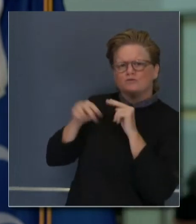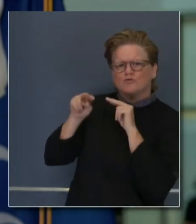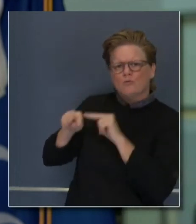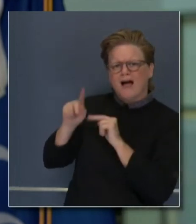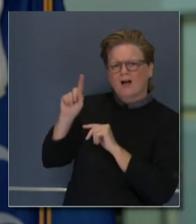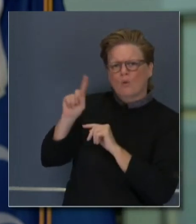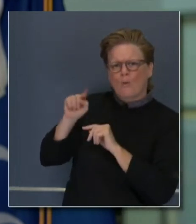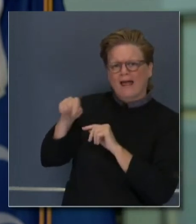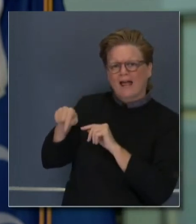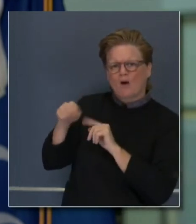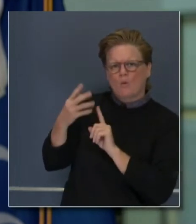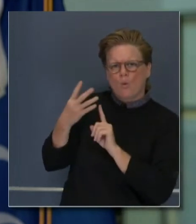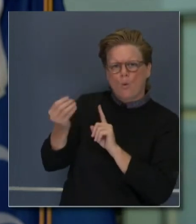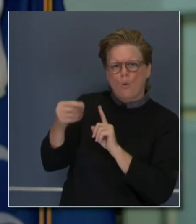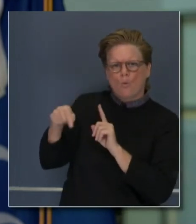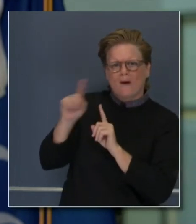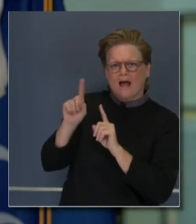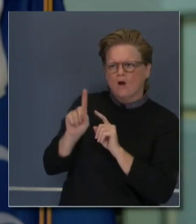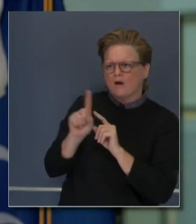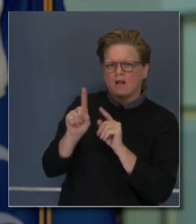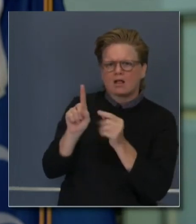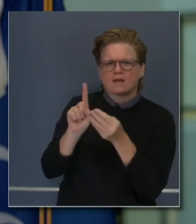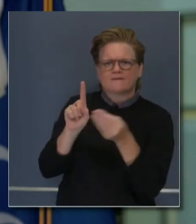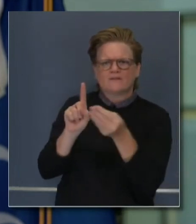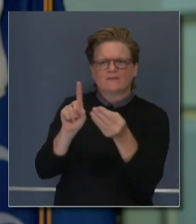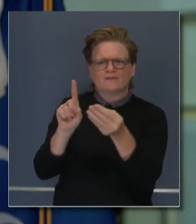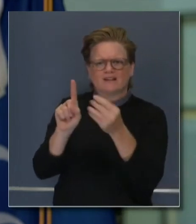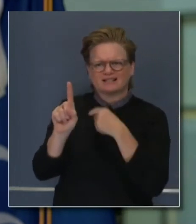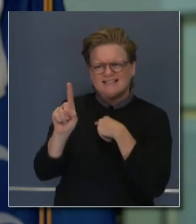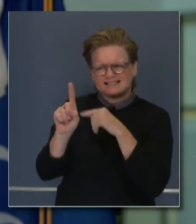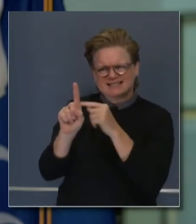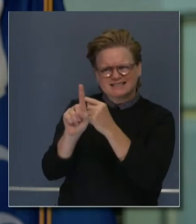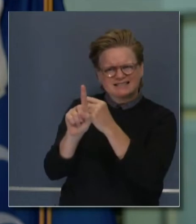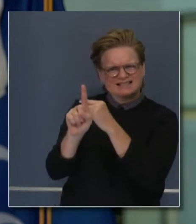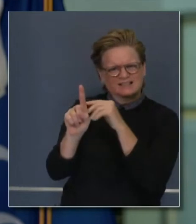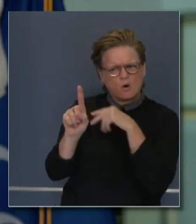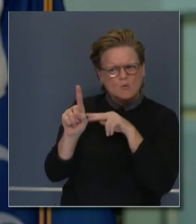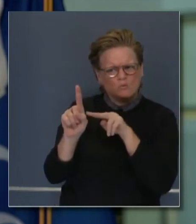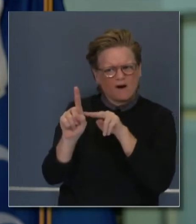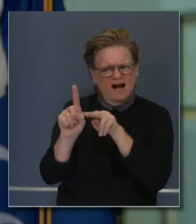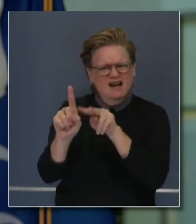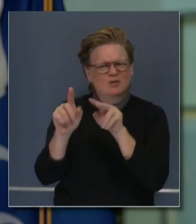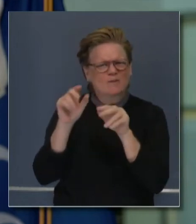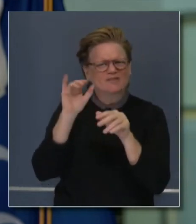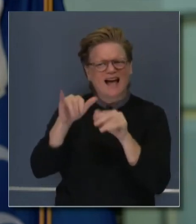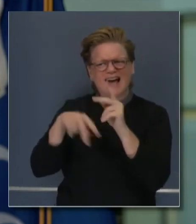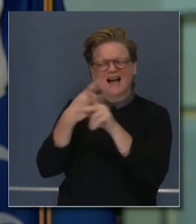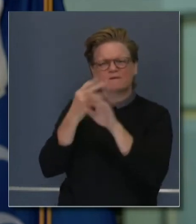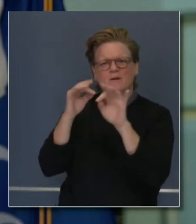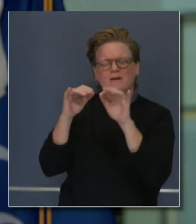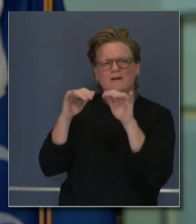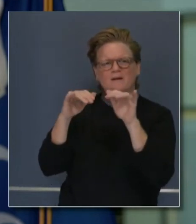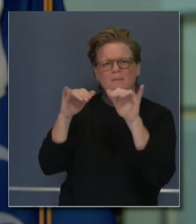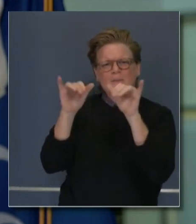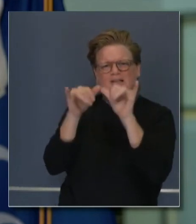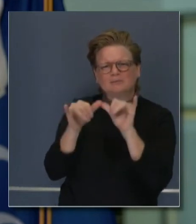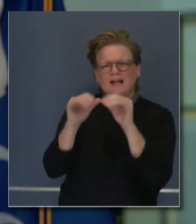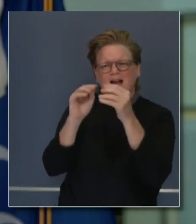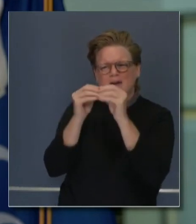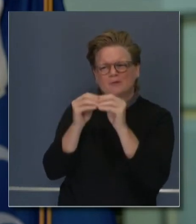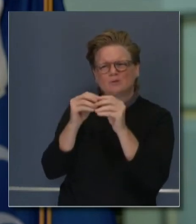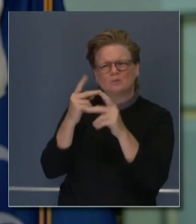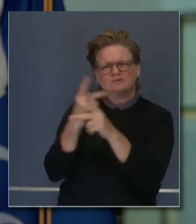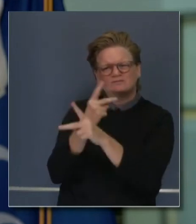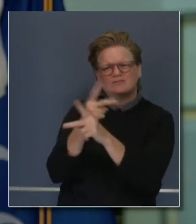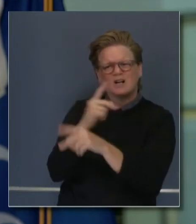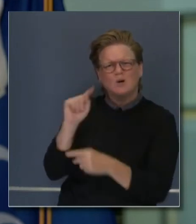that we can make sure that those tools are optimized and used well so that counties have the best chance to keep their positivity